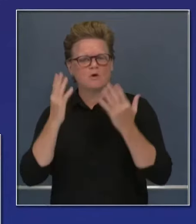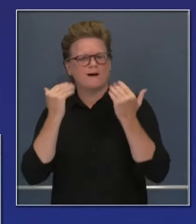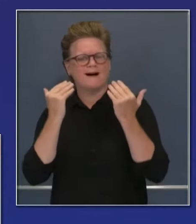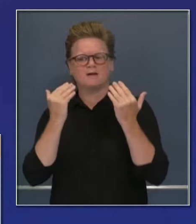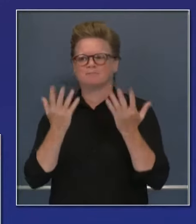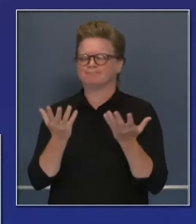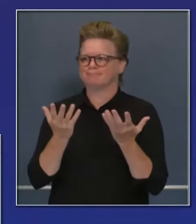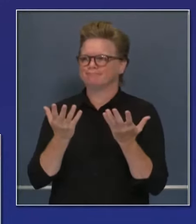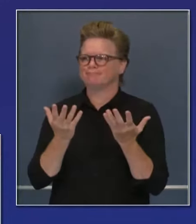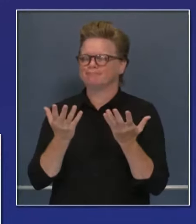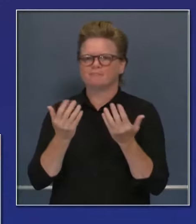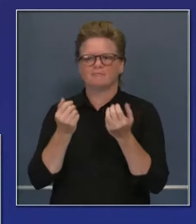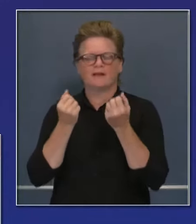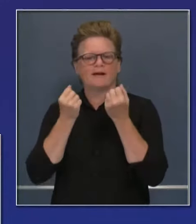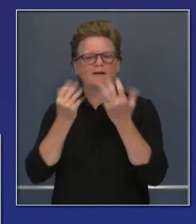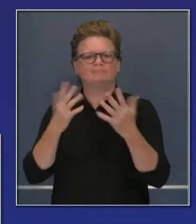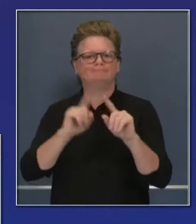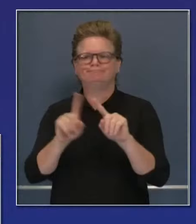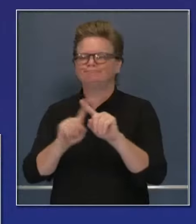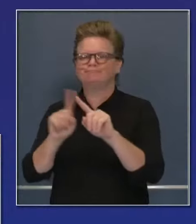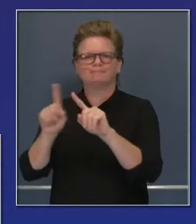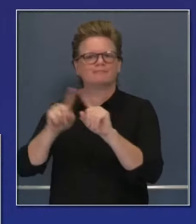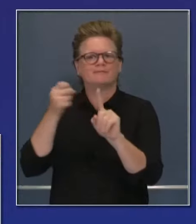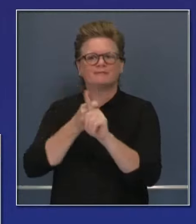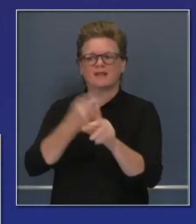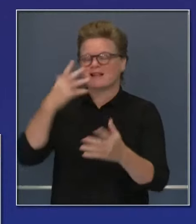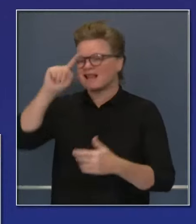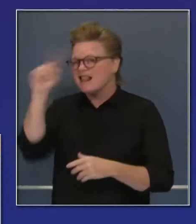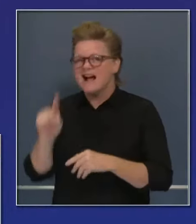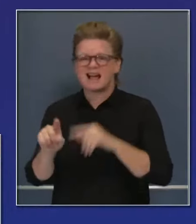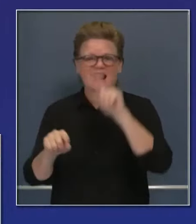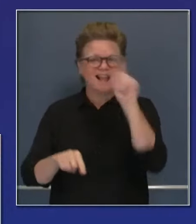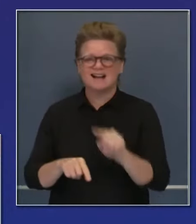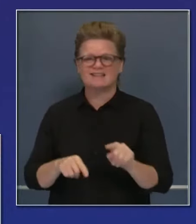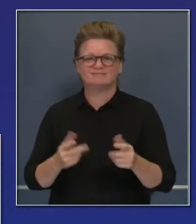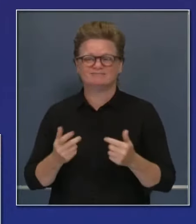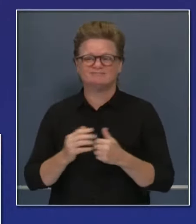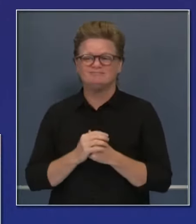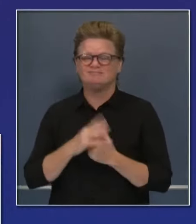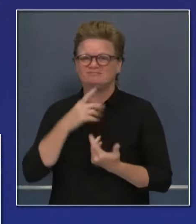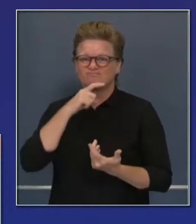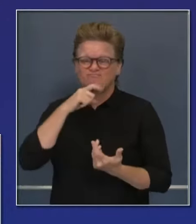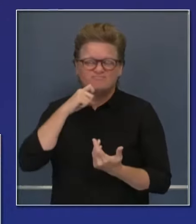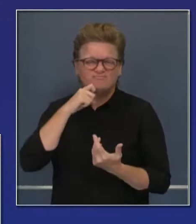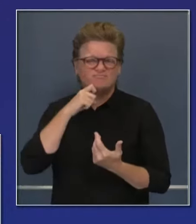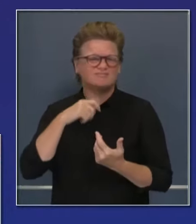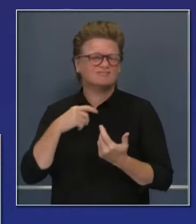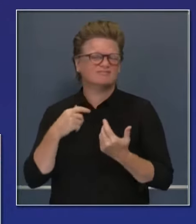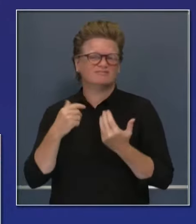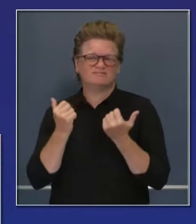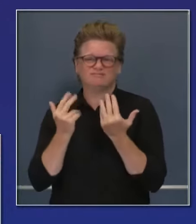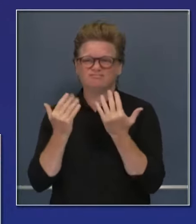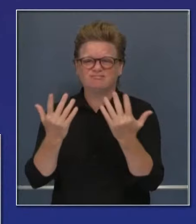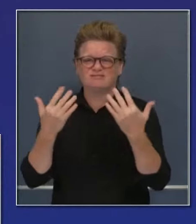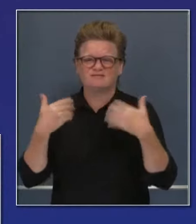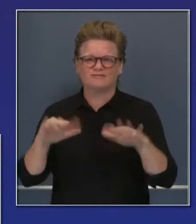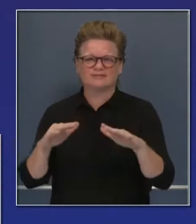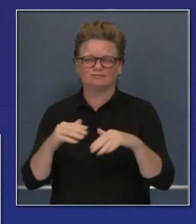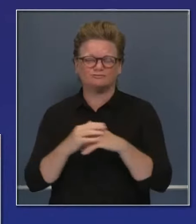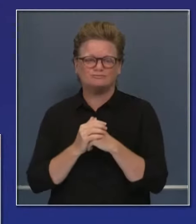number of strikes, lightning strikes, dry lightning strikes that the state of California experienced over